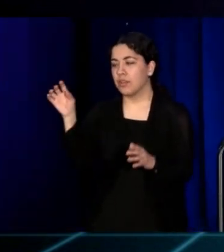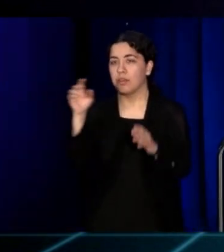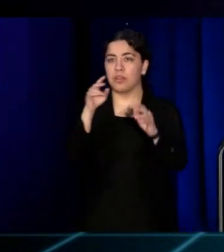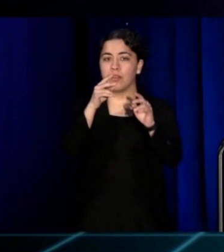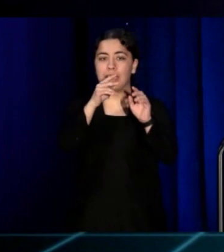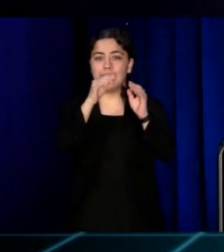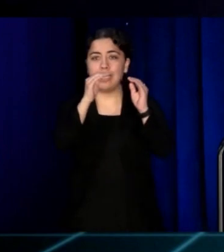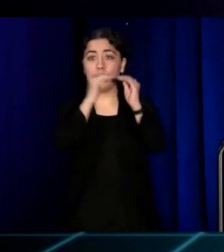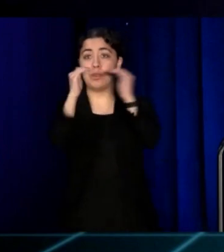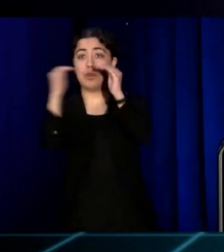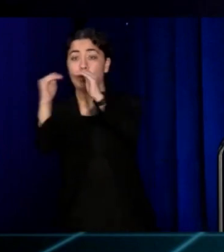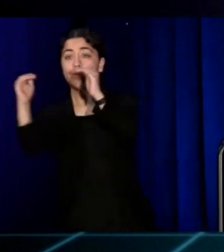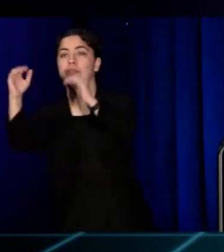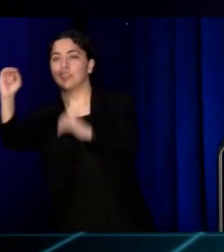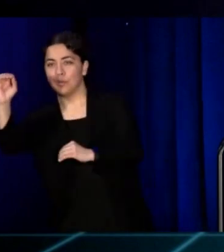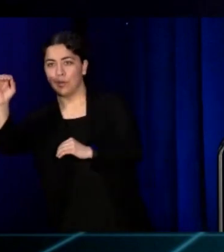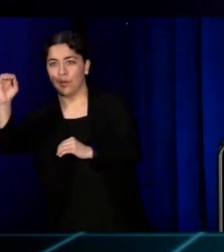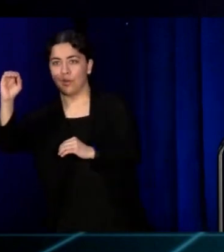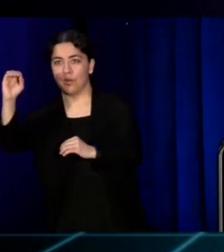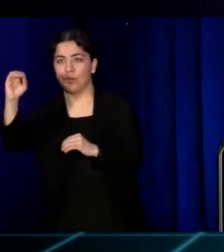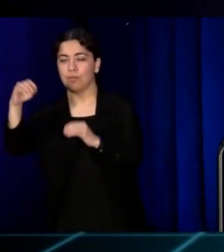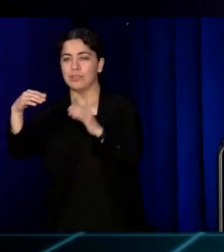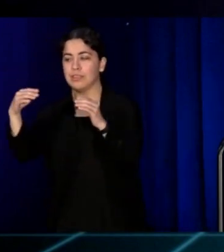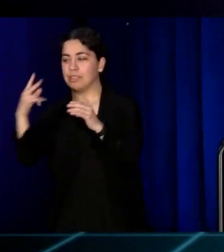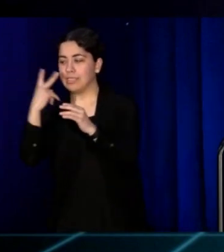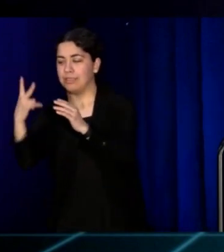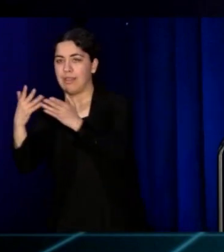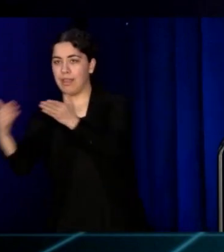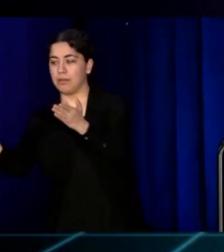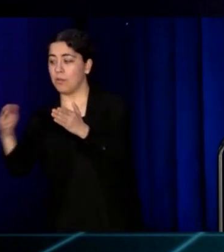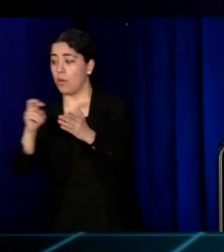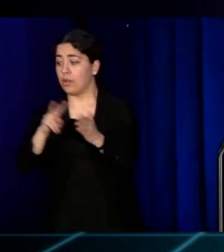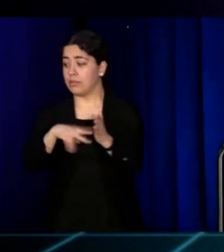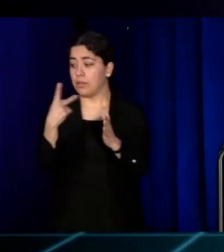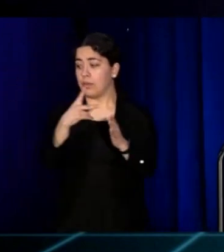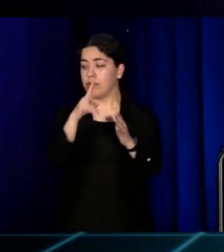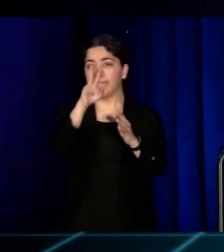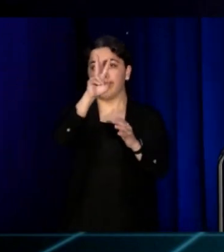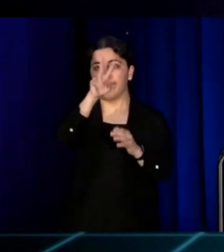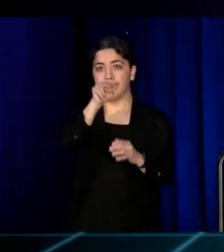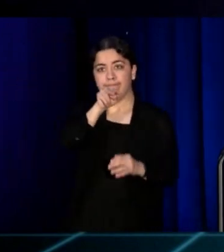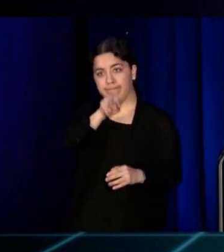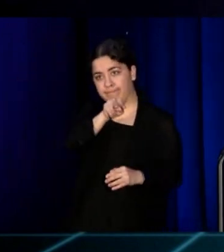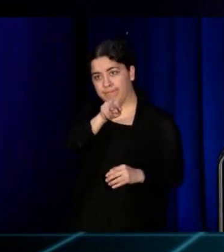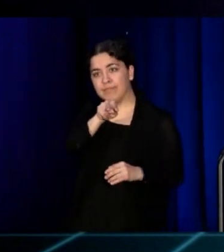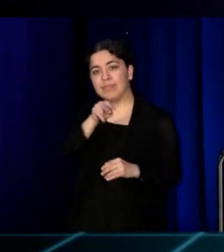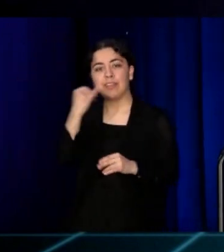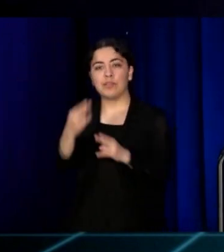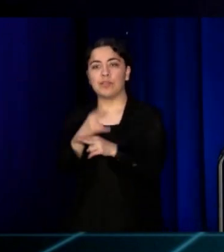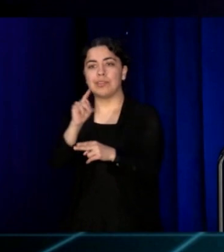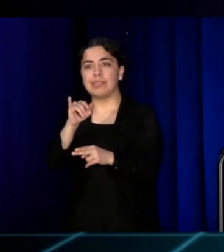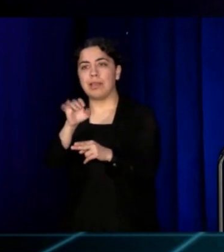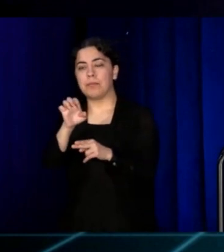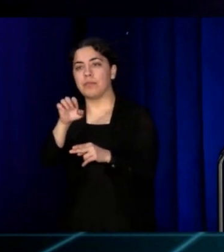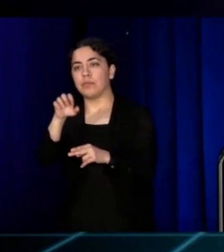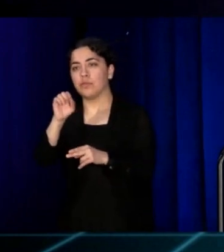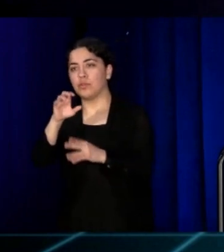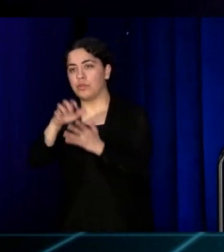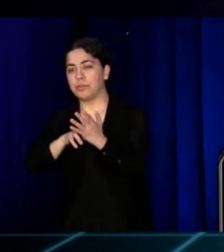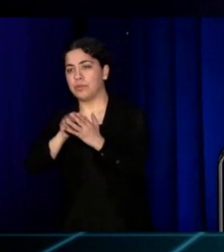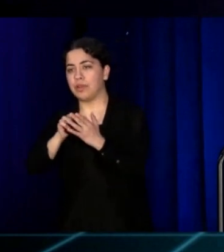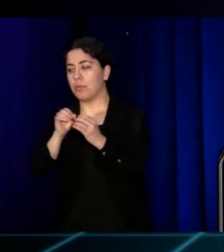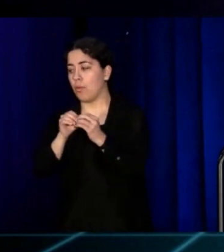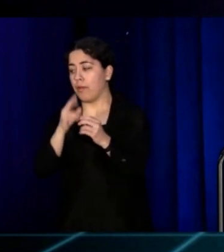triple equals 0 to show the items. Or you could do this double exclamation mark. If you're using TypeScript, you could have a little bit more fun with